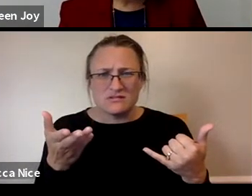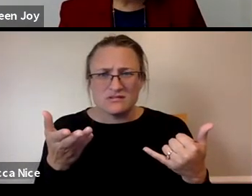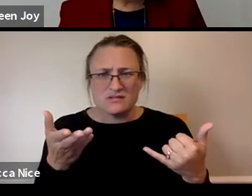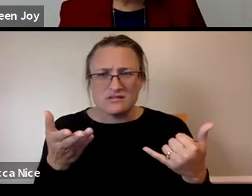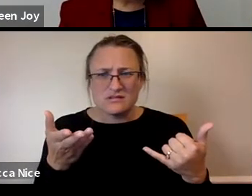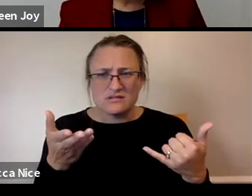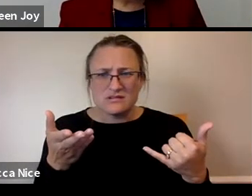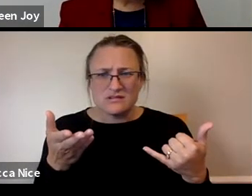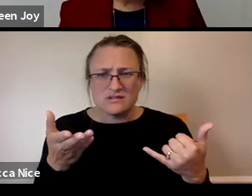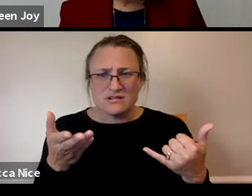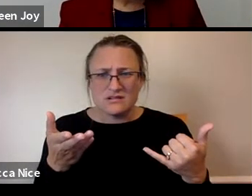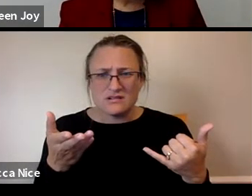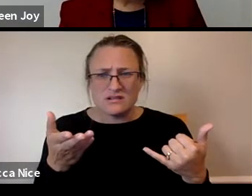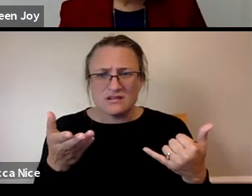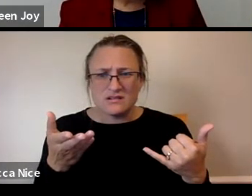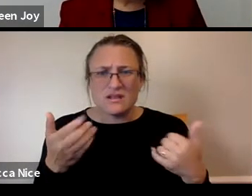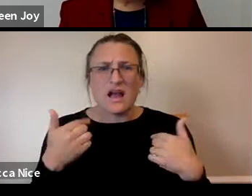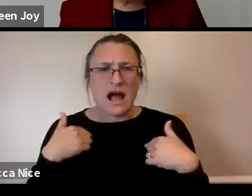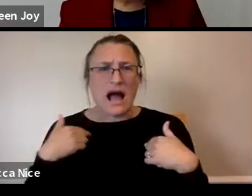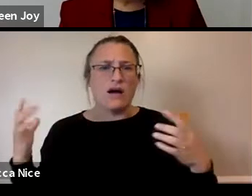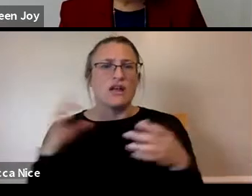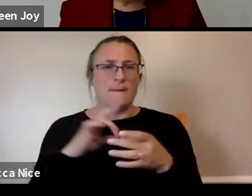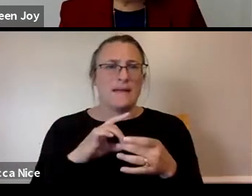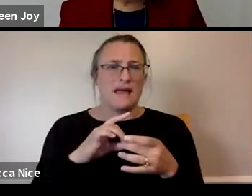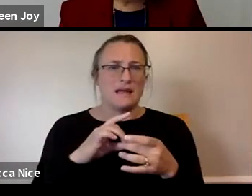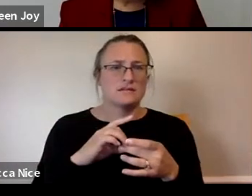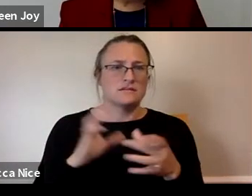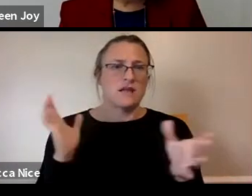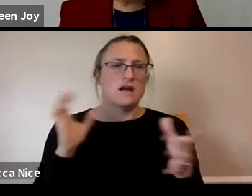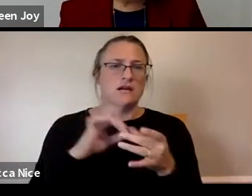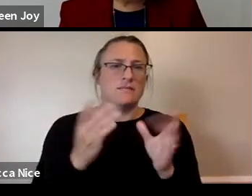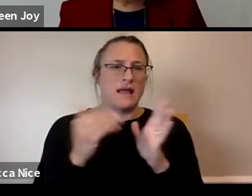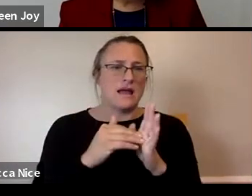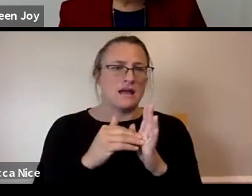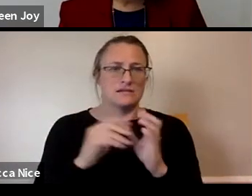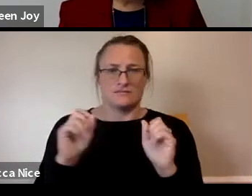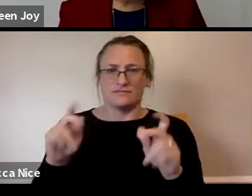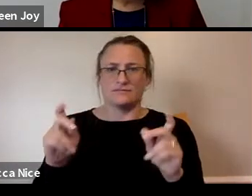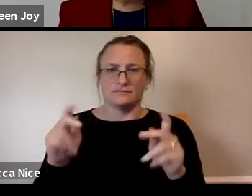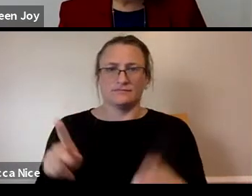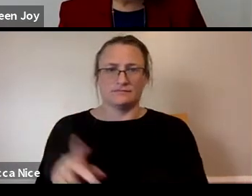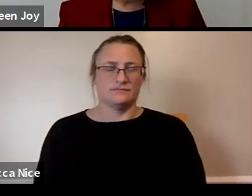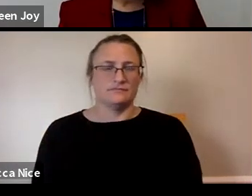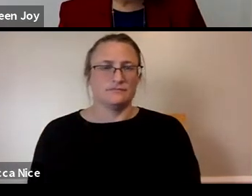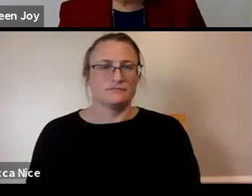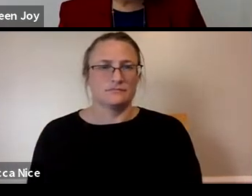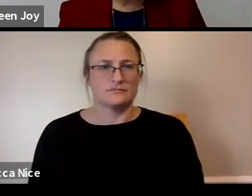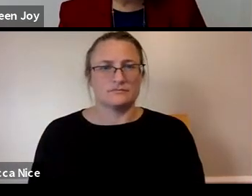I'm going to dial in now. I'll come back. You can come back to me, please. Okay.